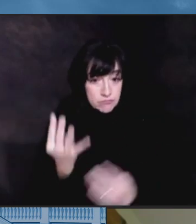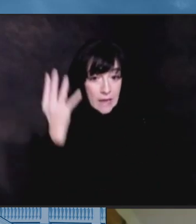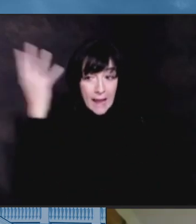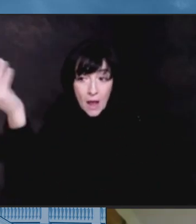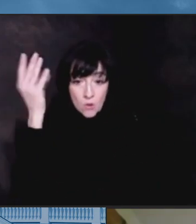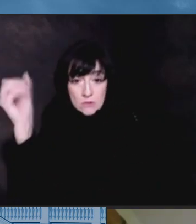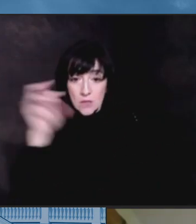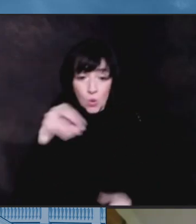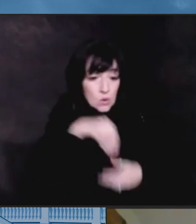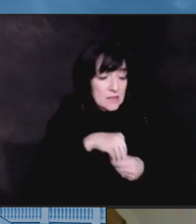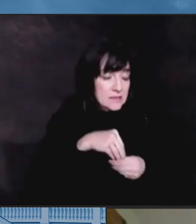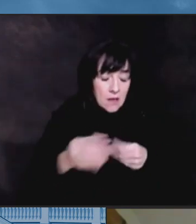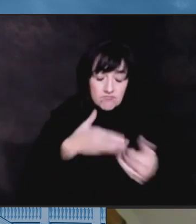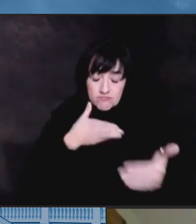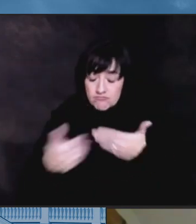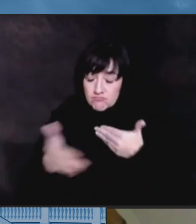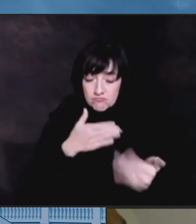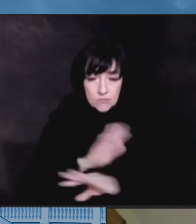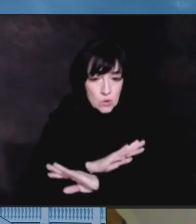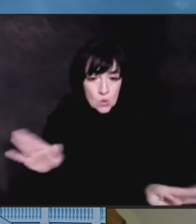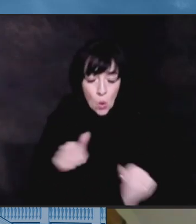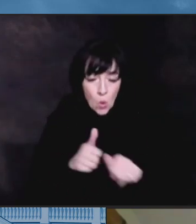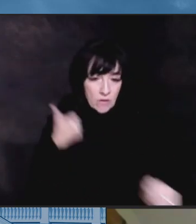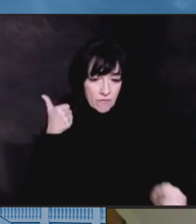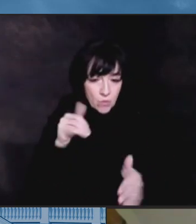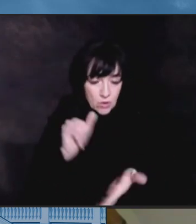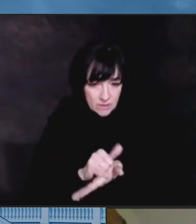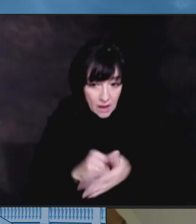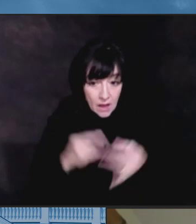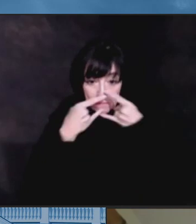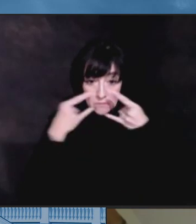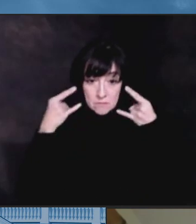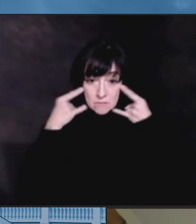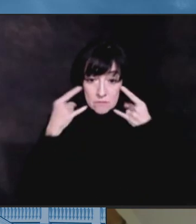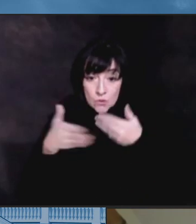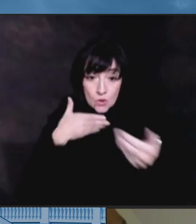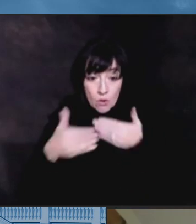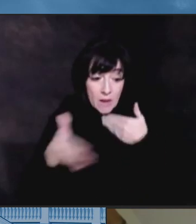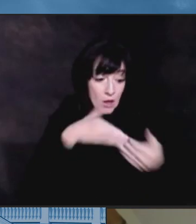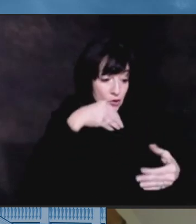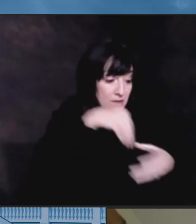Everybody, from Dr. Fauci all the way through, even to